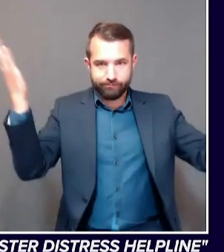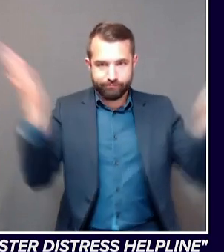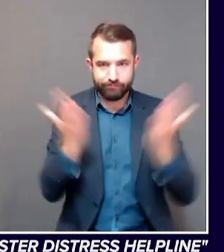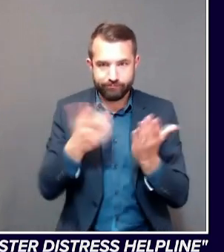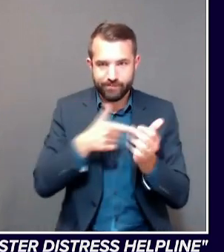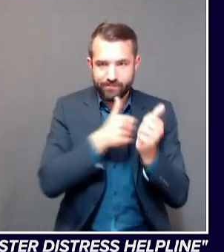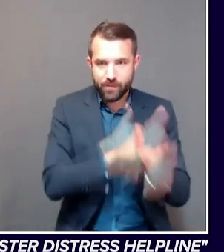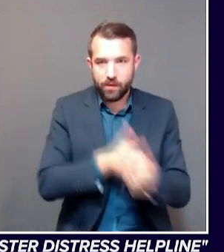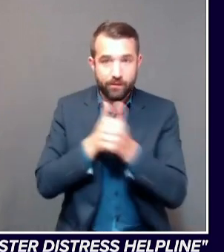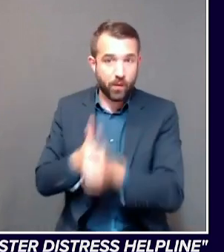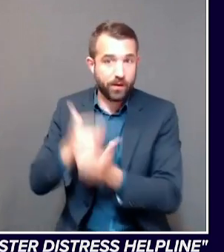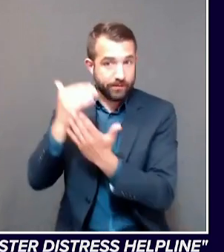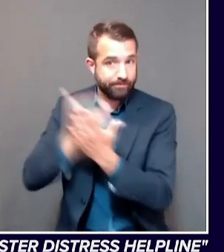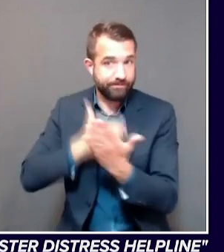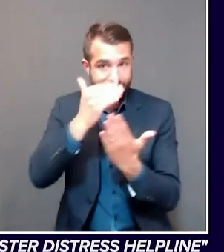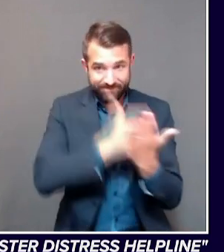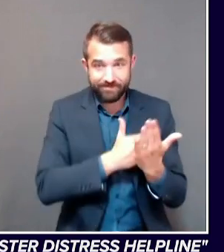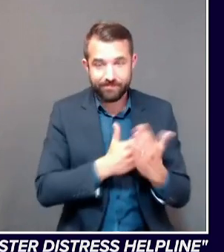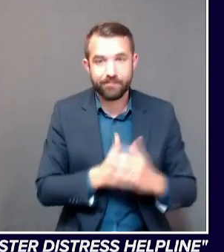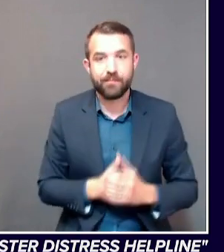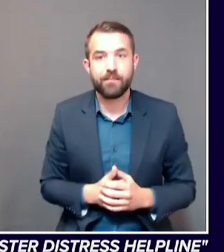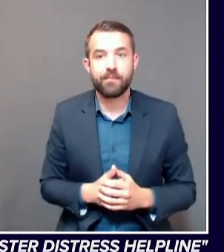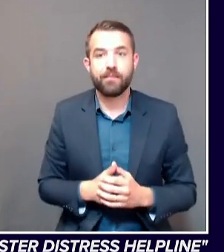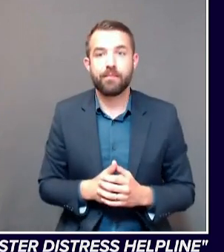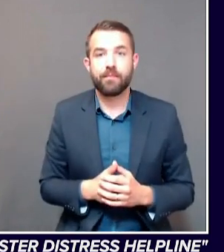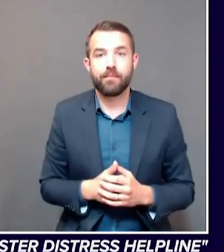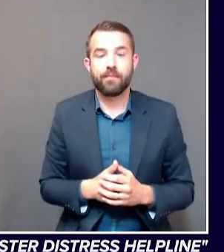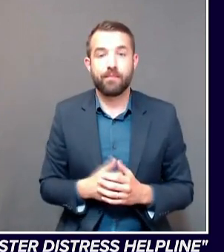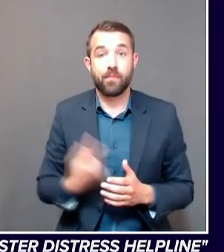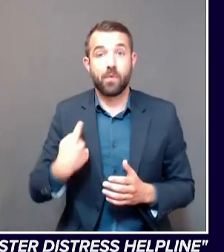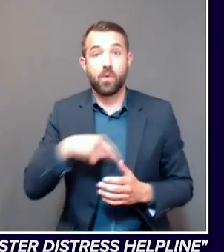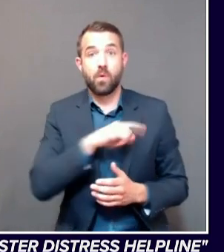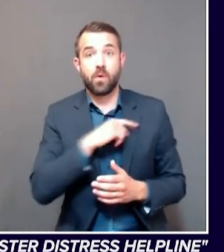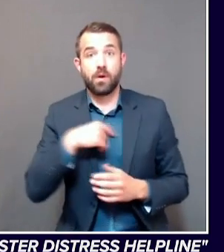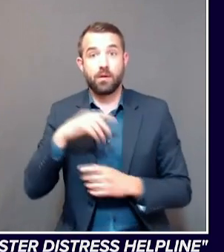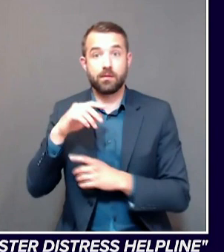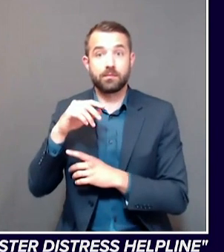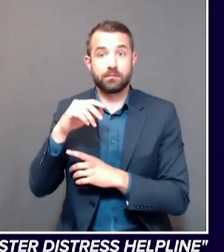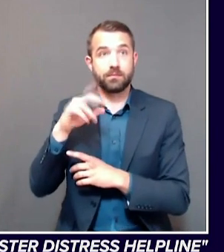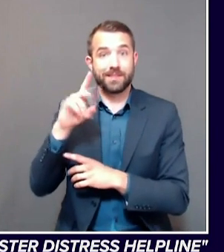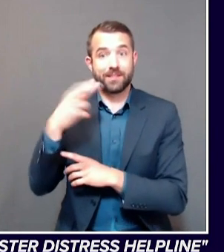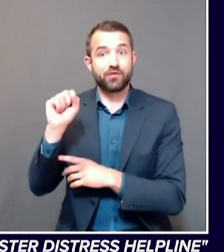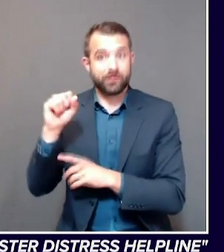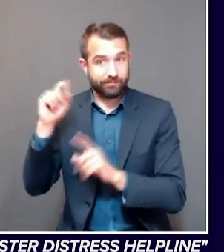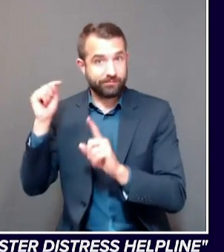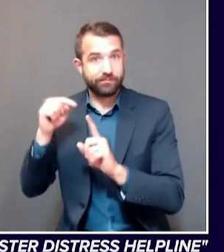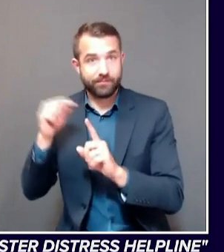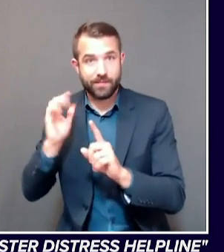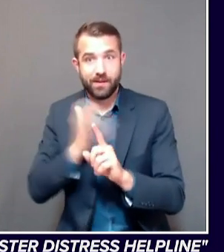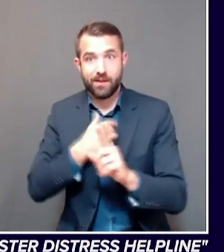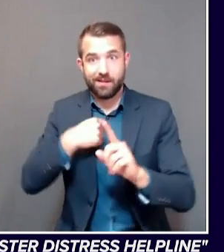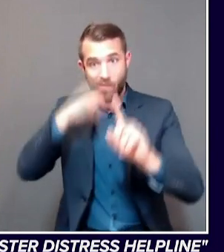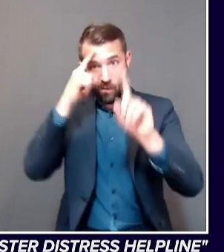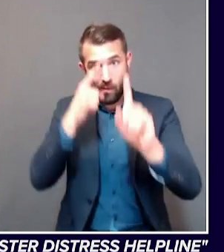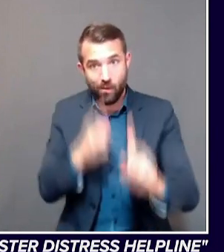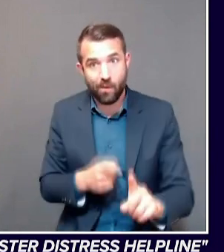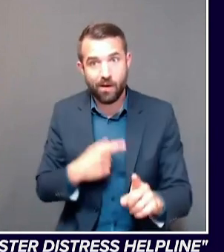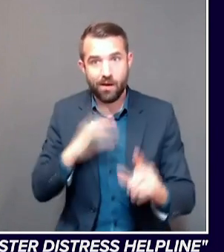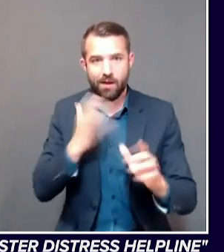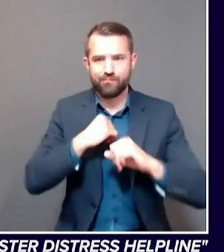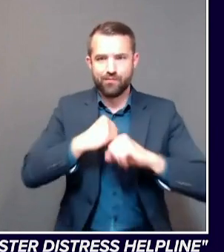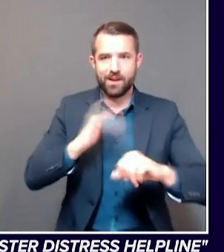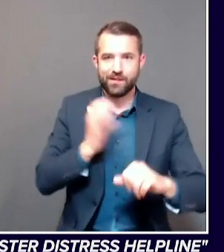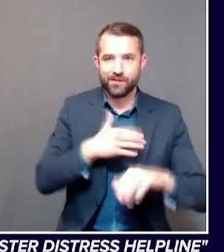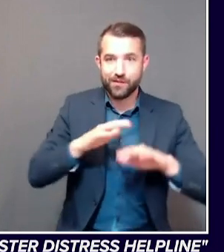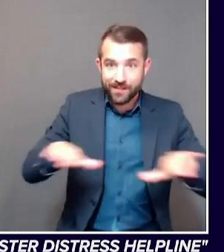are entrusted at the department with ensuring that children are safe. So our child welfare workers need to be back on the job. We know some people need